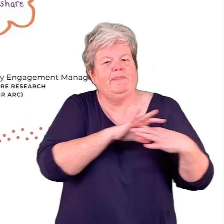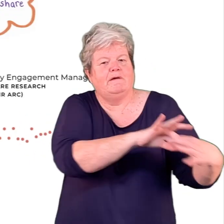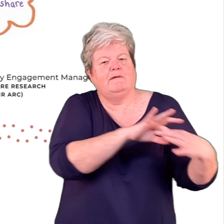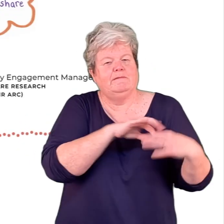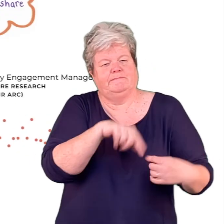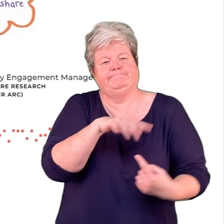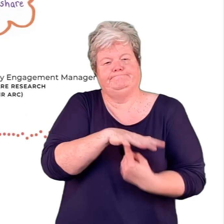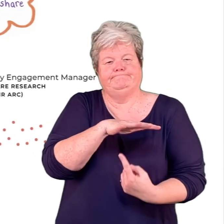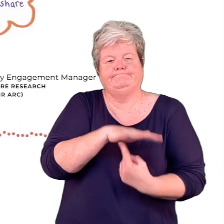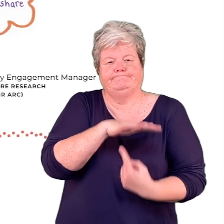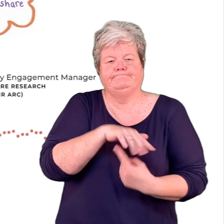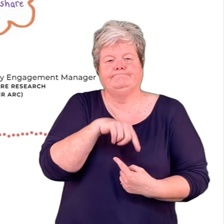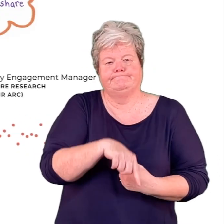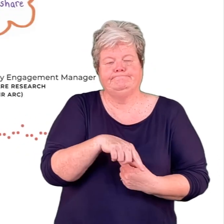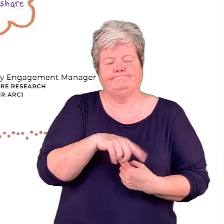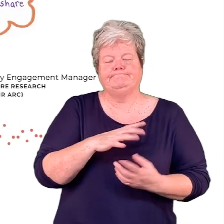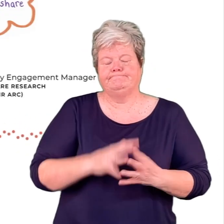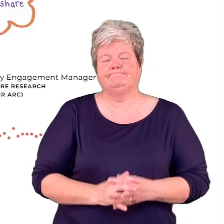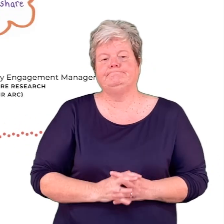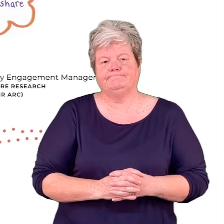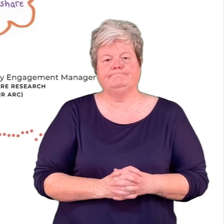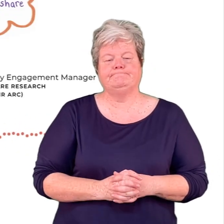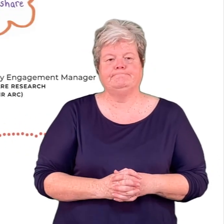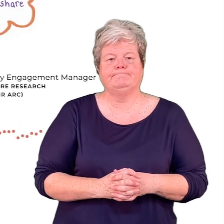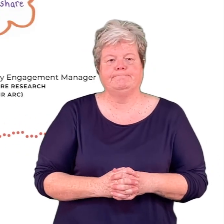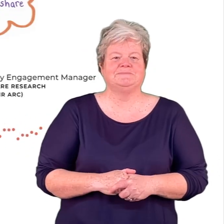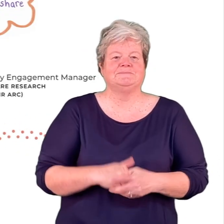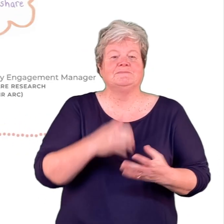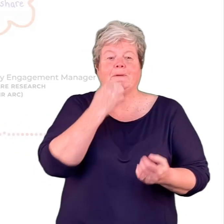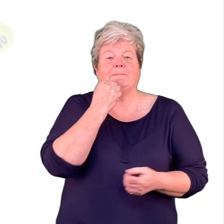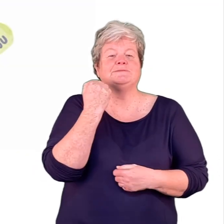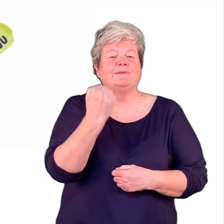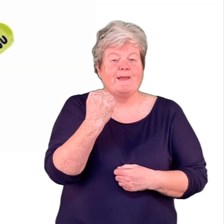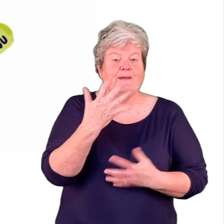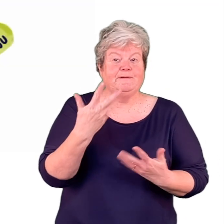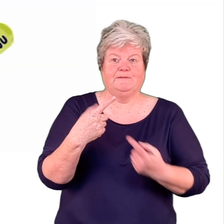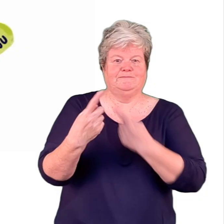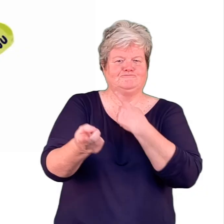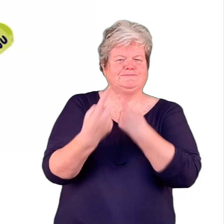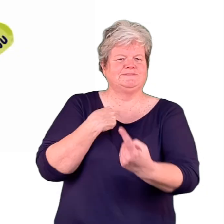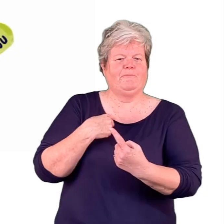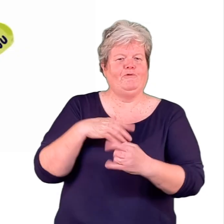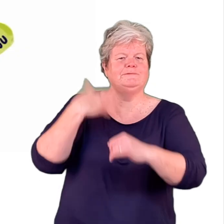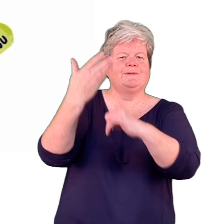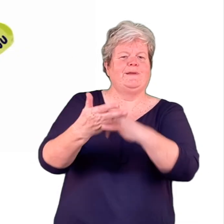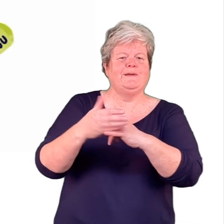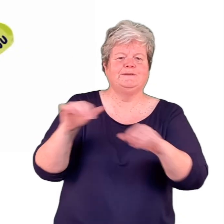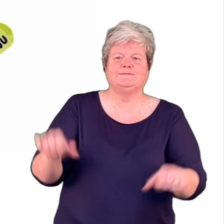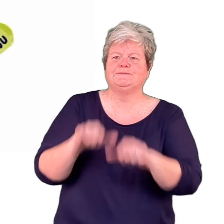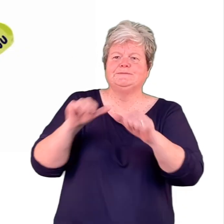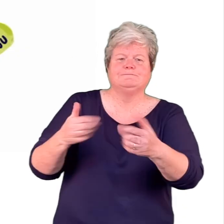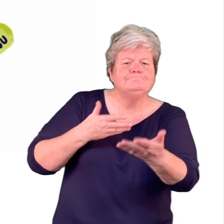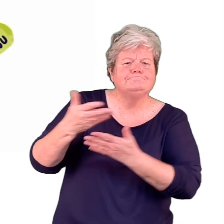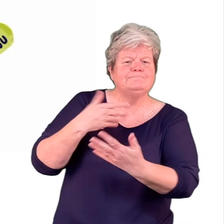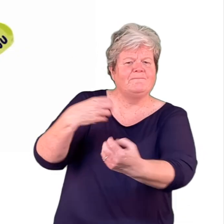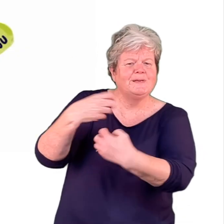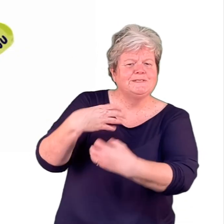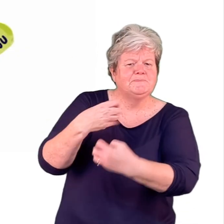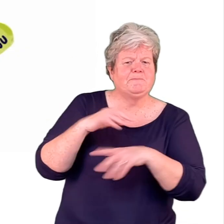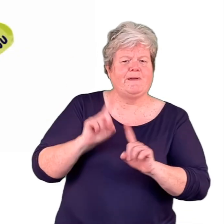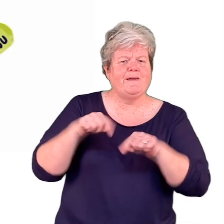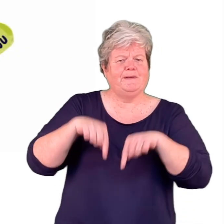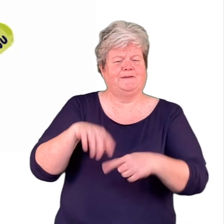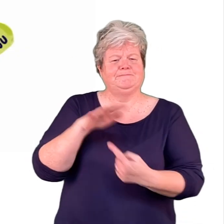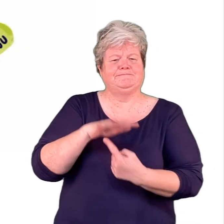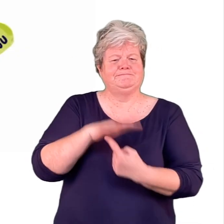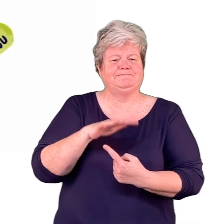important decisions in partnership with those organisations and those communities. Our 10th and final principle is to be responsive.